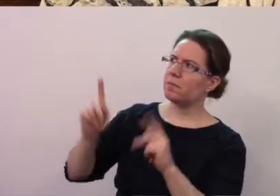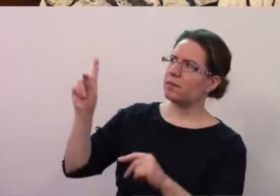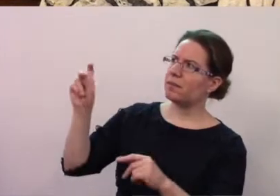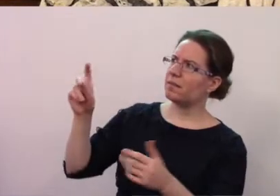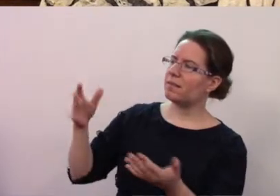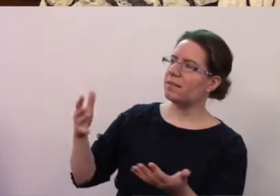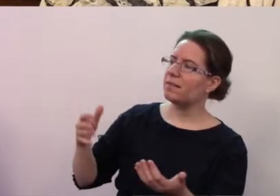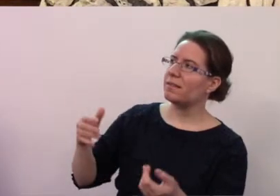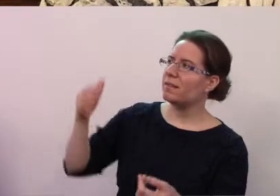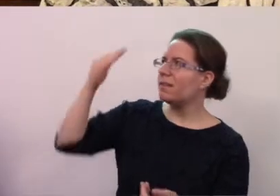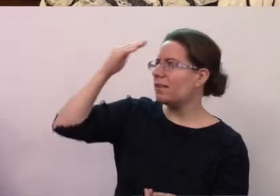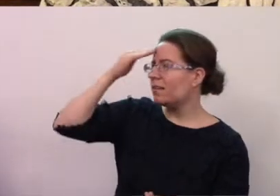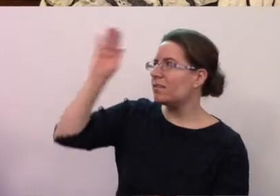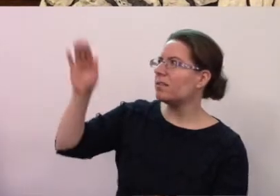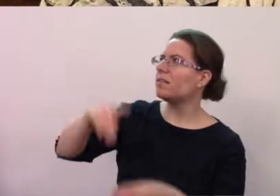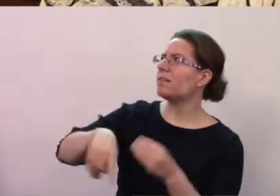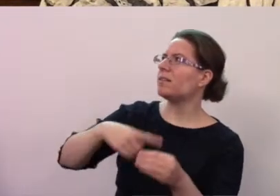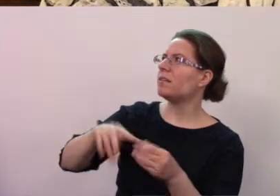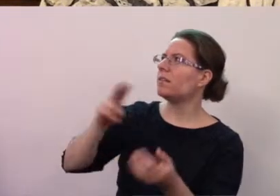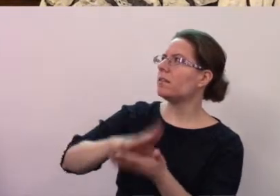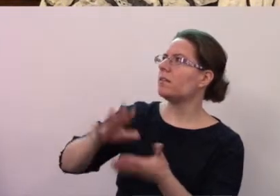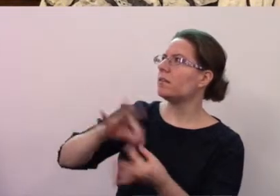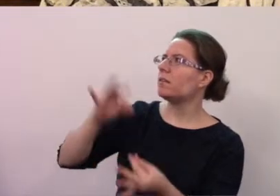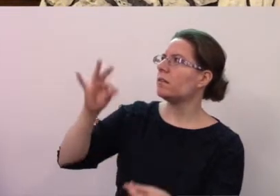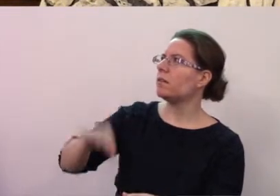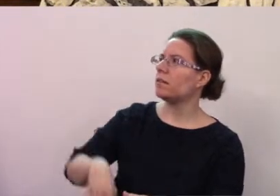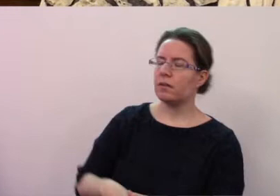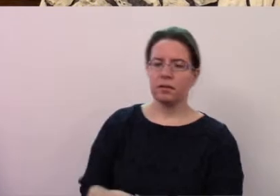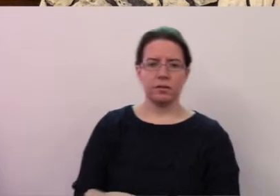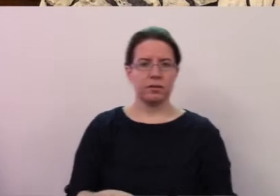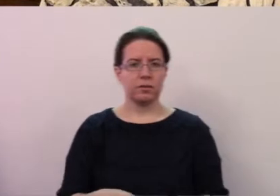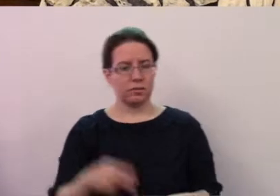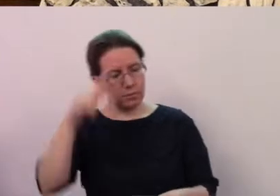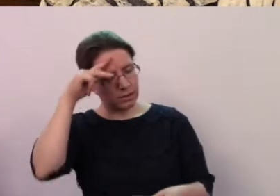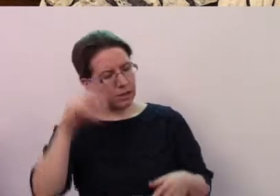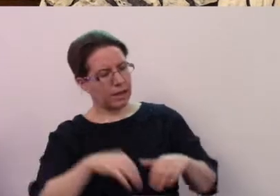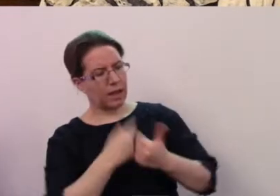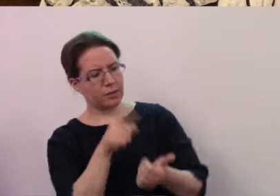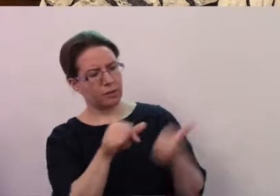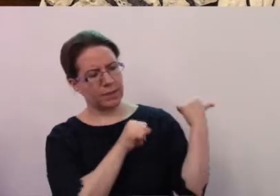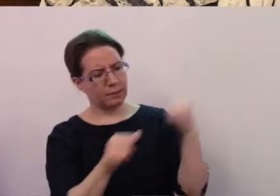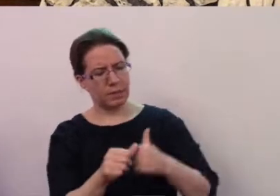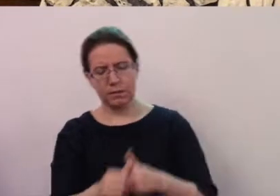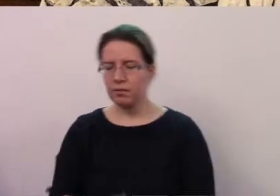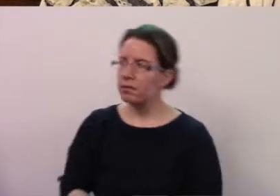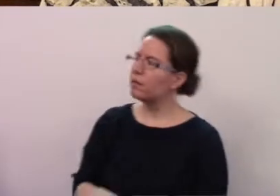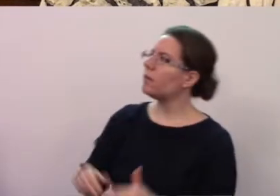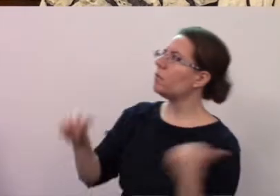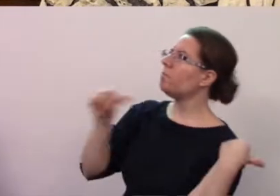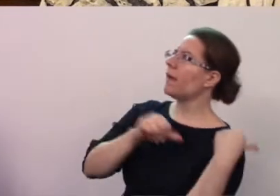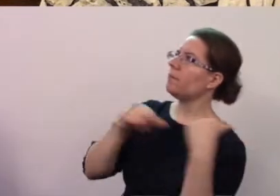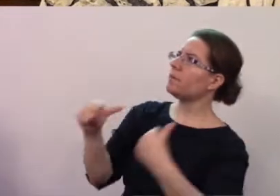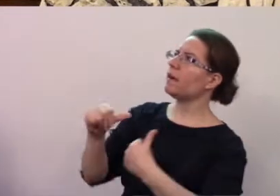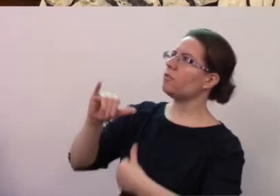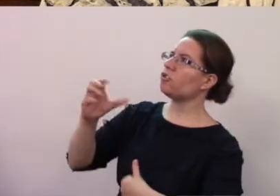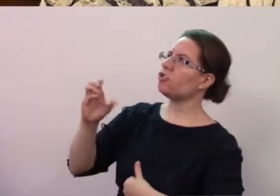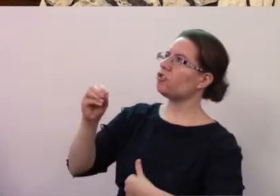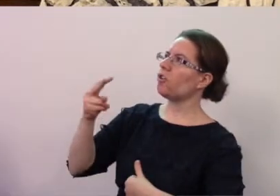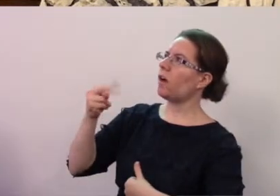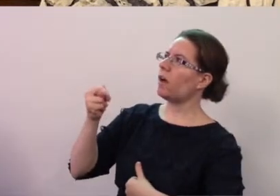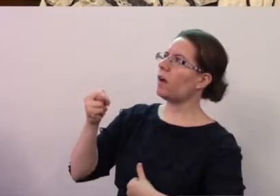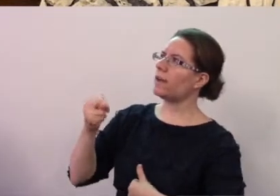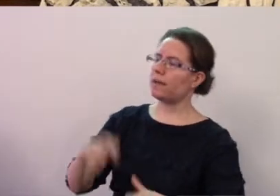much as heard whether there be any Holy Ghost. Okay. What are you talking about? And he said unto them, unto what then were you baptized? And they said unto John's